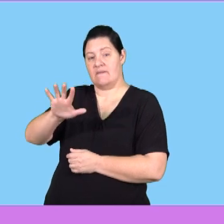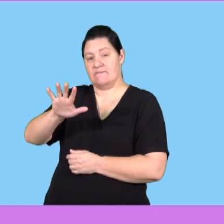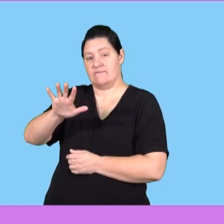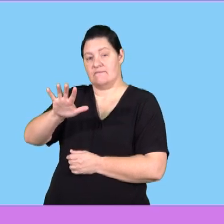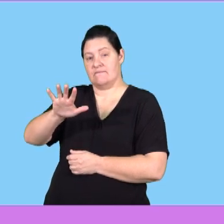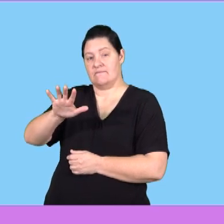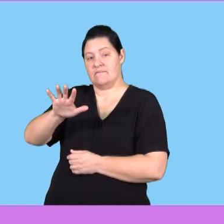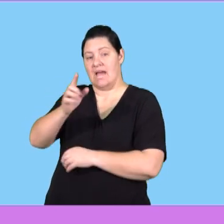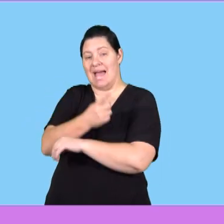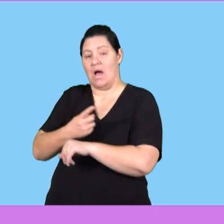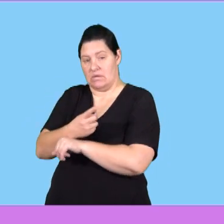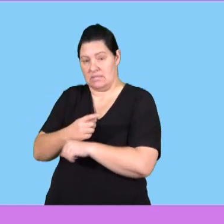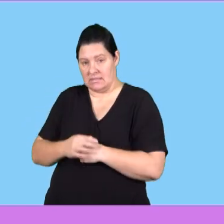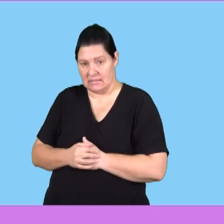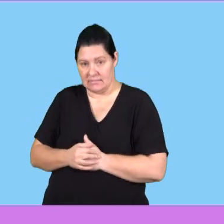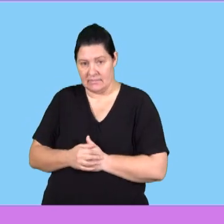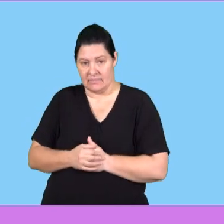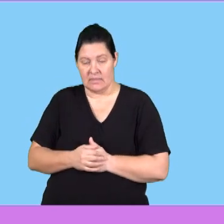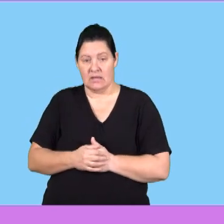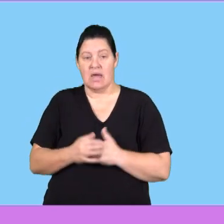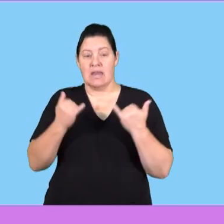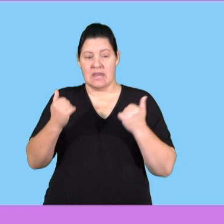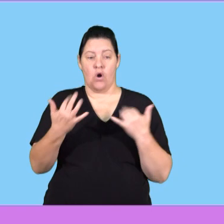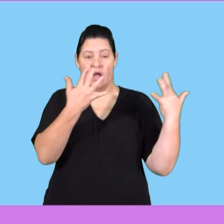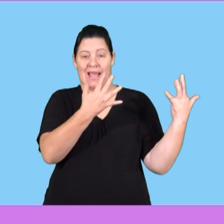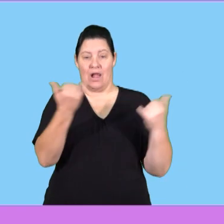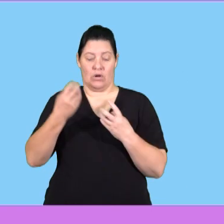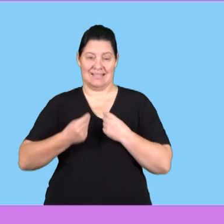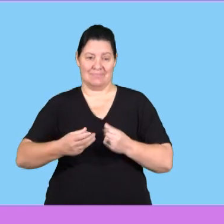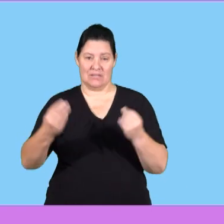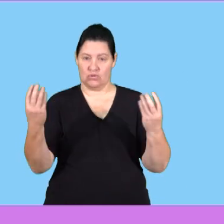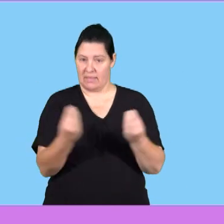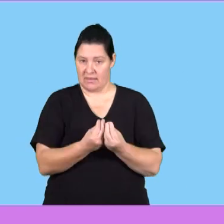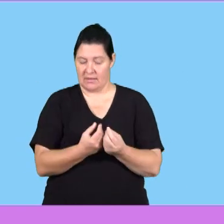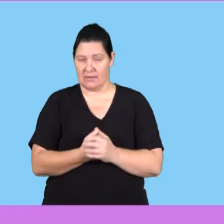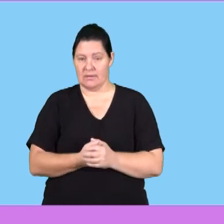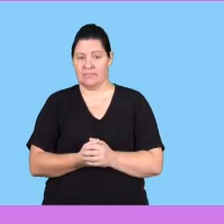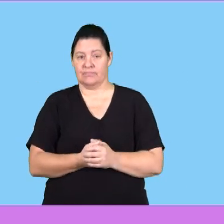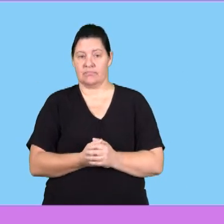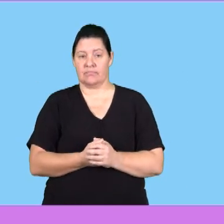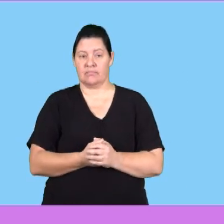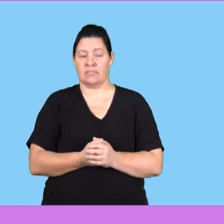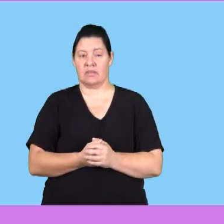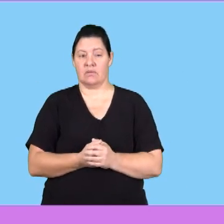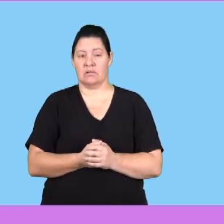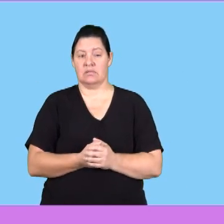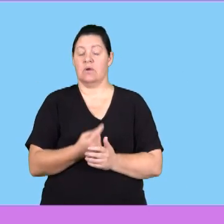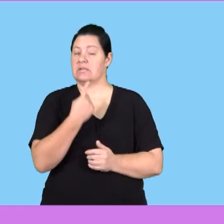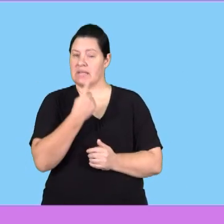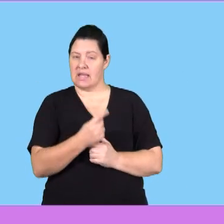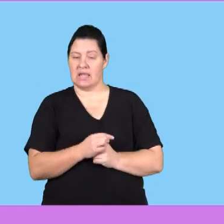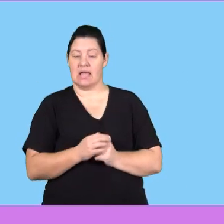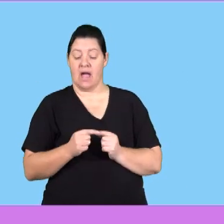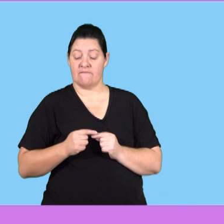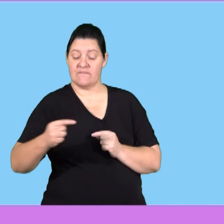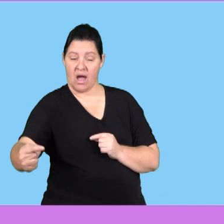0.75 hours. So now let us calculate the speed together. To calculate the speed, we will